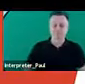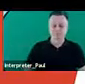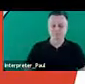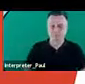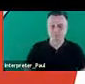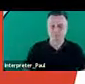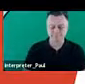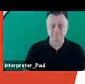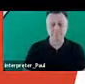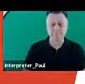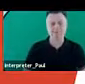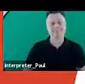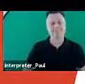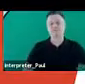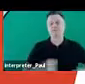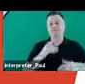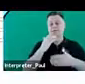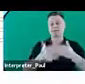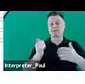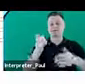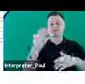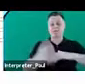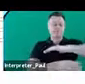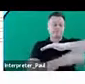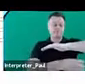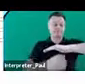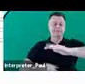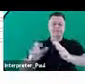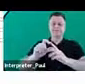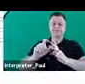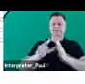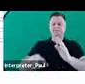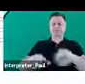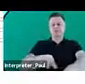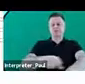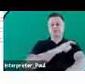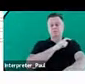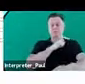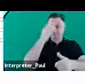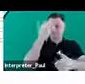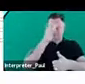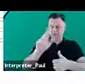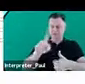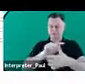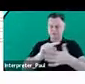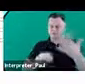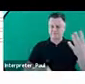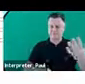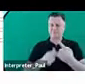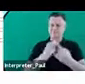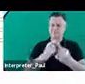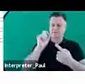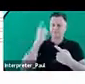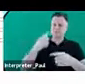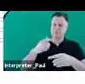So we've now gone through the five pillars of disability confidence, and I just want to remind you what they are. It's about understanding the employment